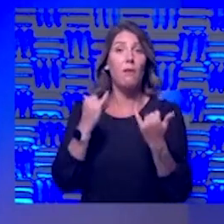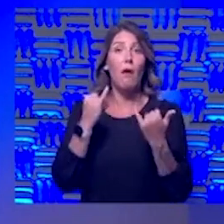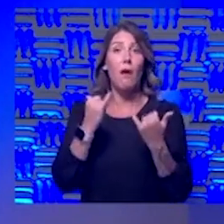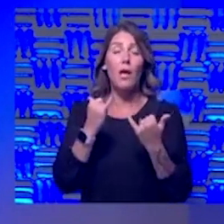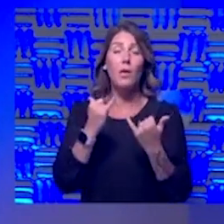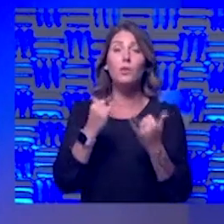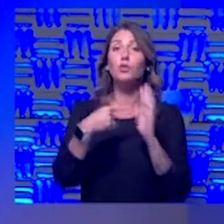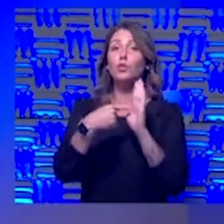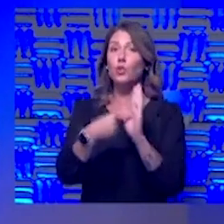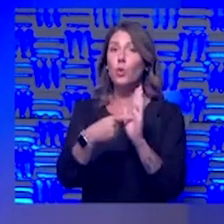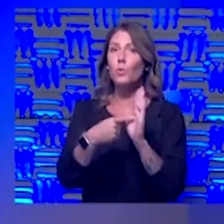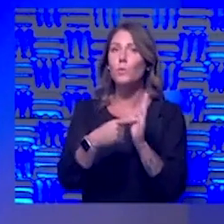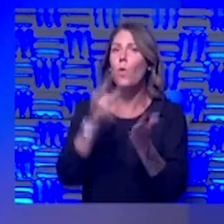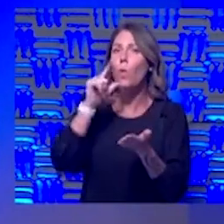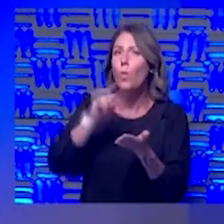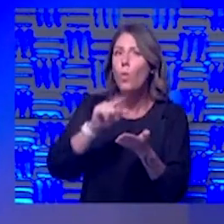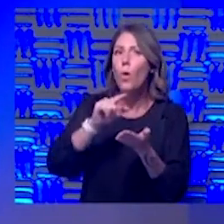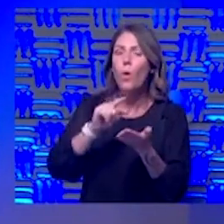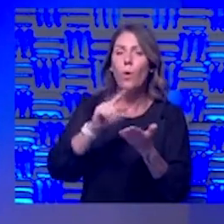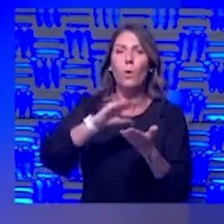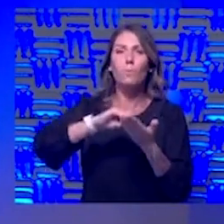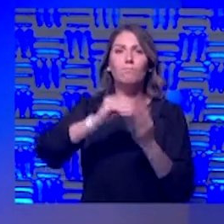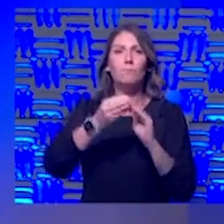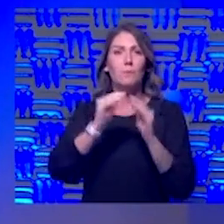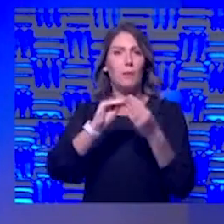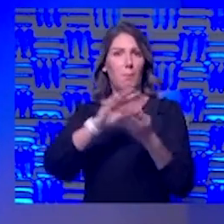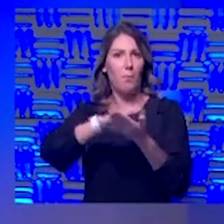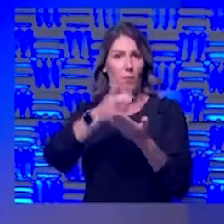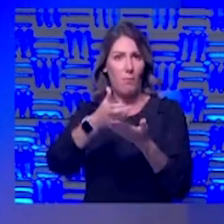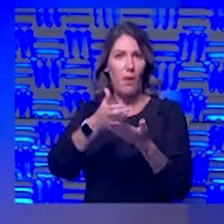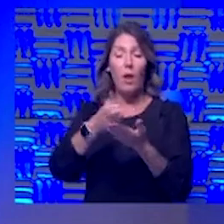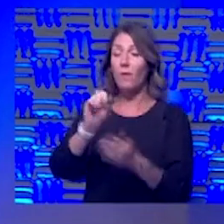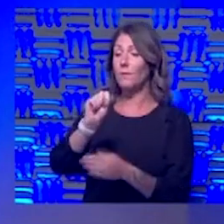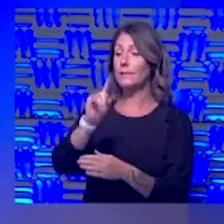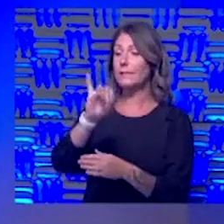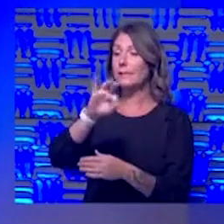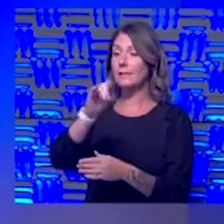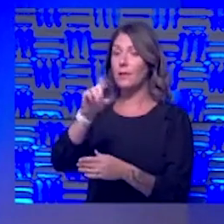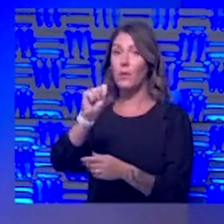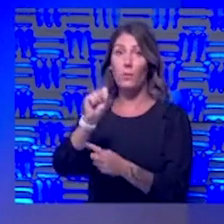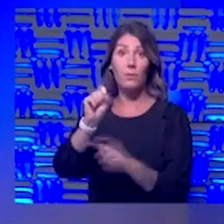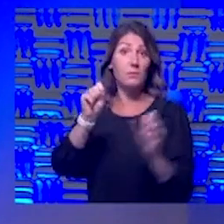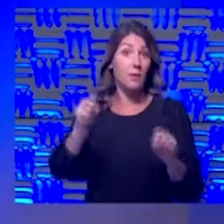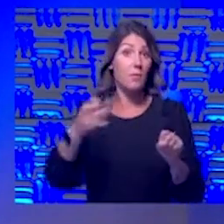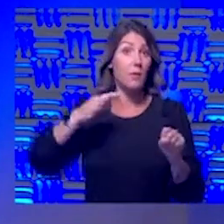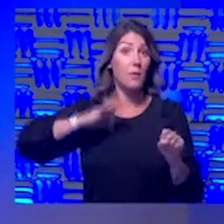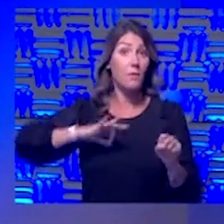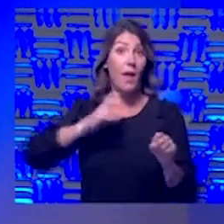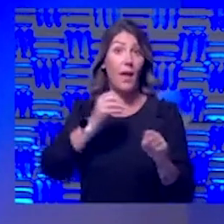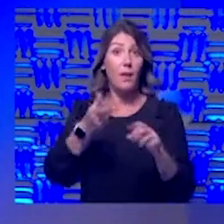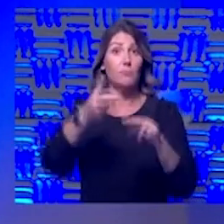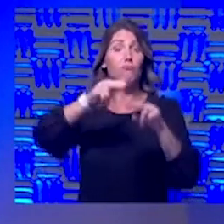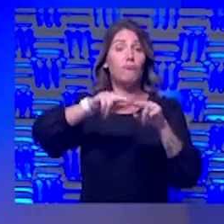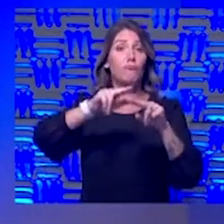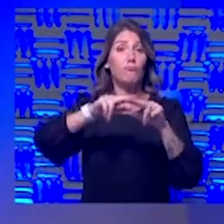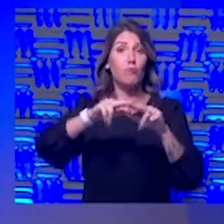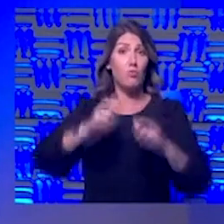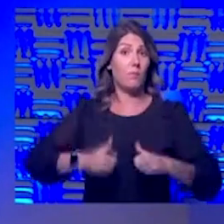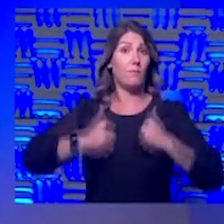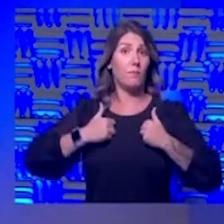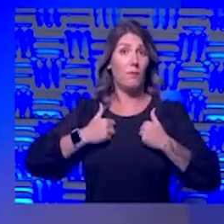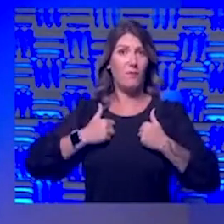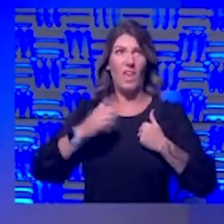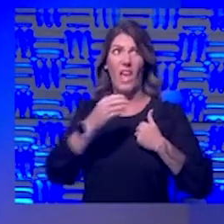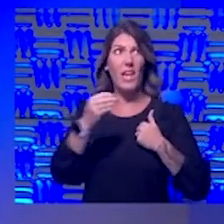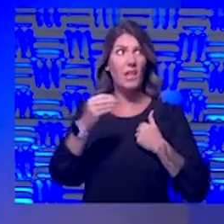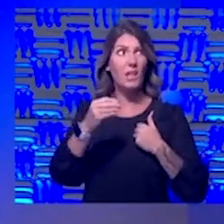some dose, lower dose of steroids, can be beneficial and actually improve mortality in these critically ill patients. It dropped it by a